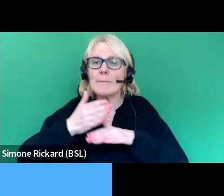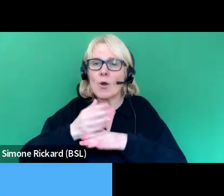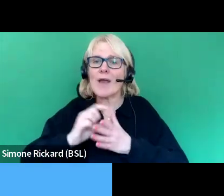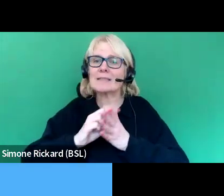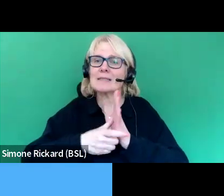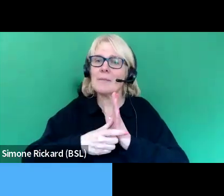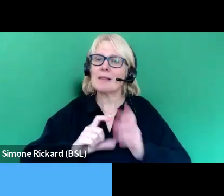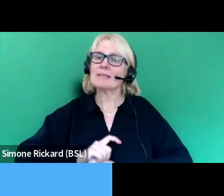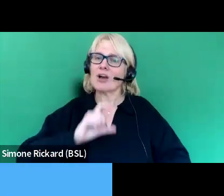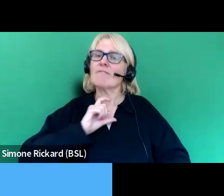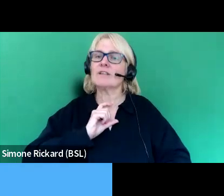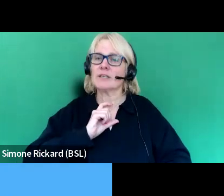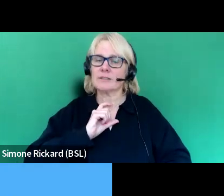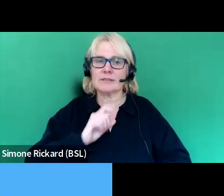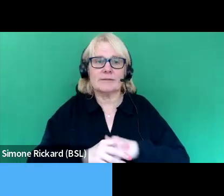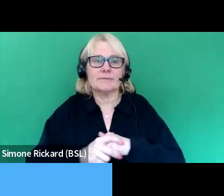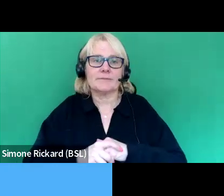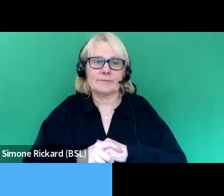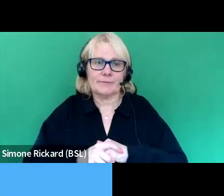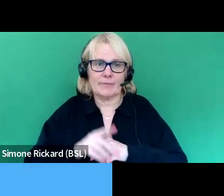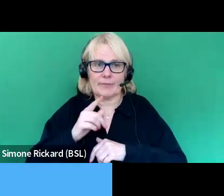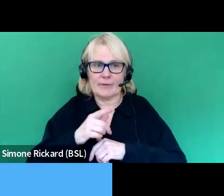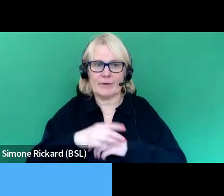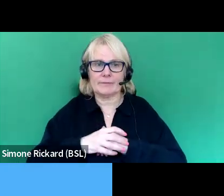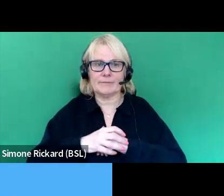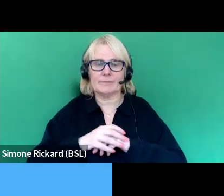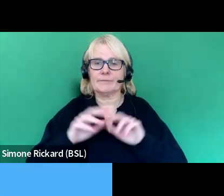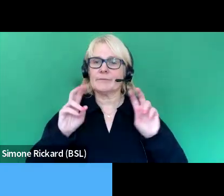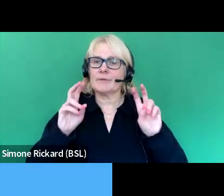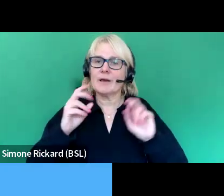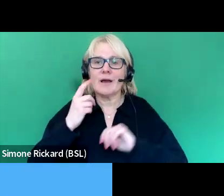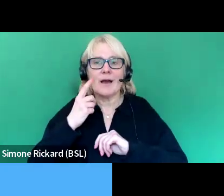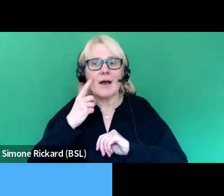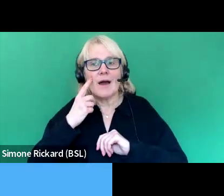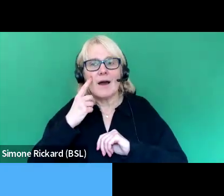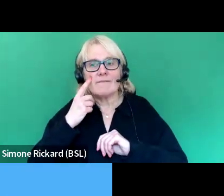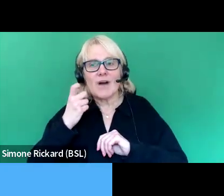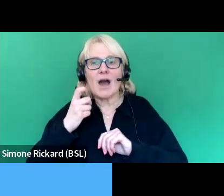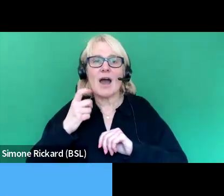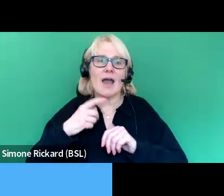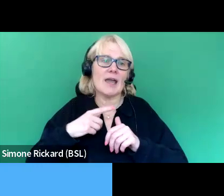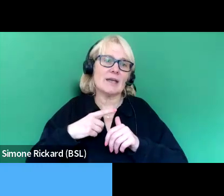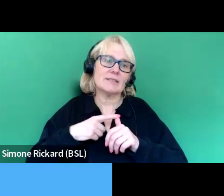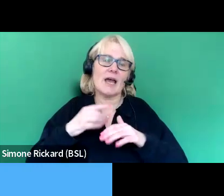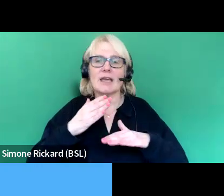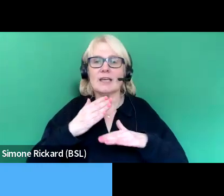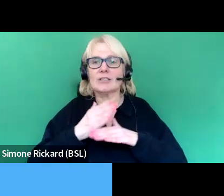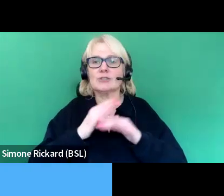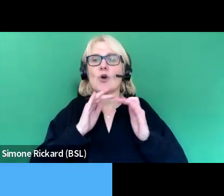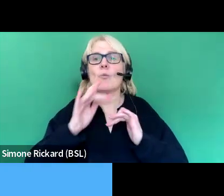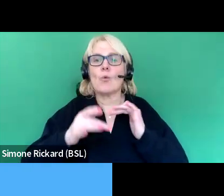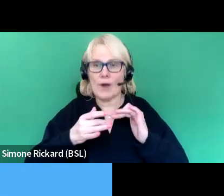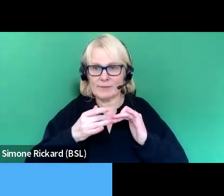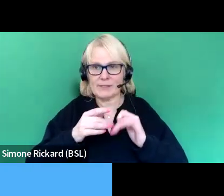confident. So there's the Find a Job website. So that will highlight the companies that